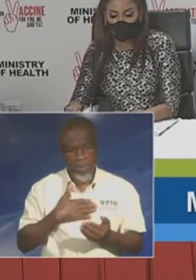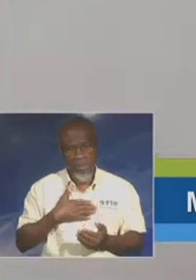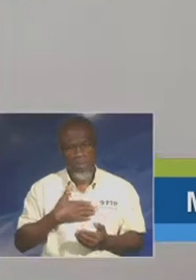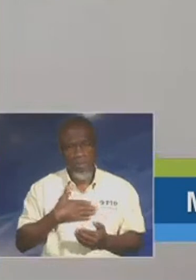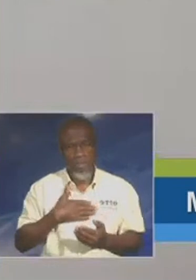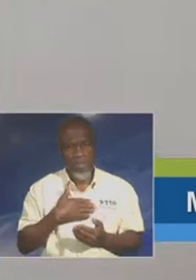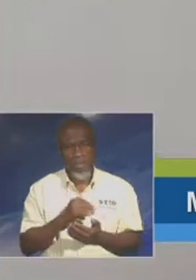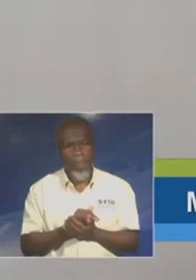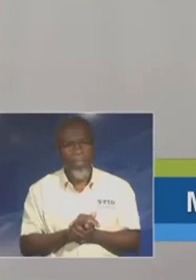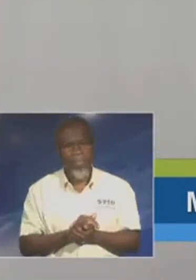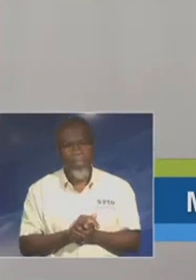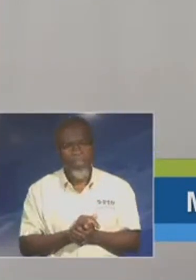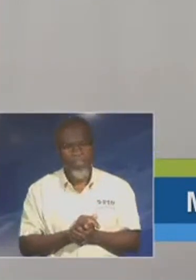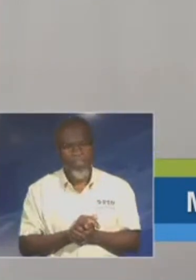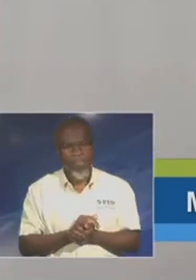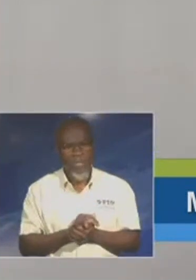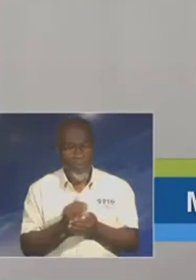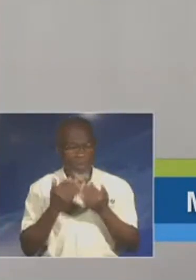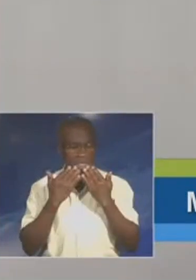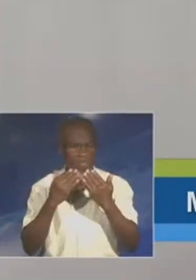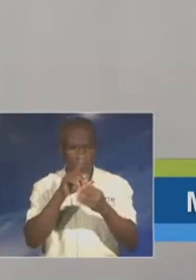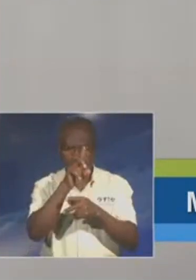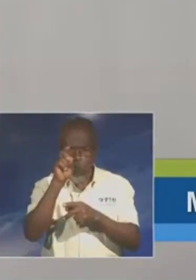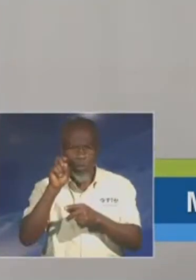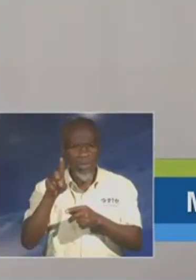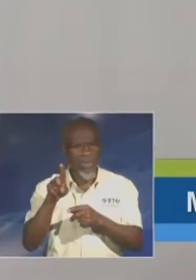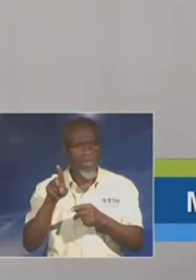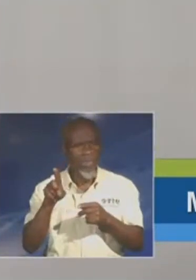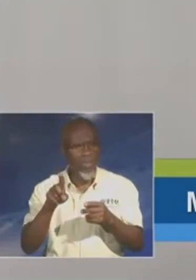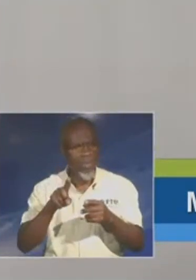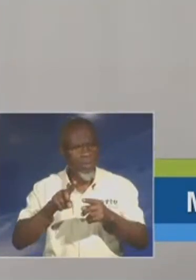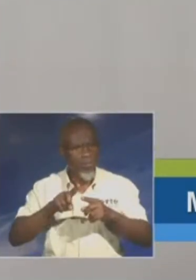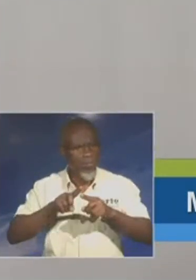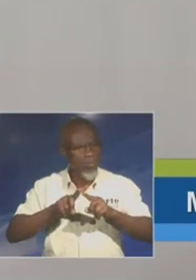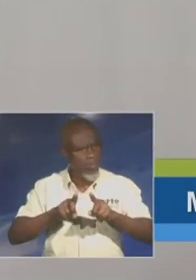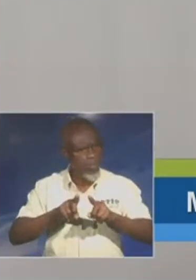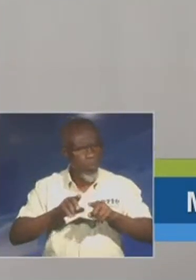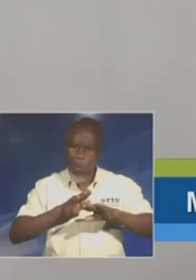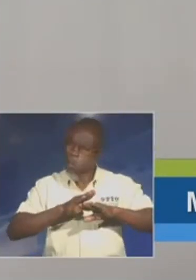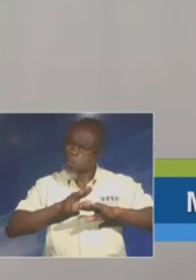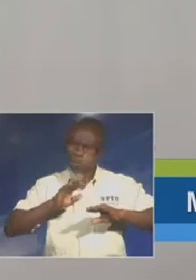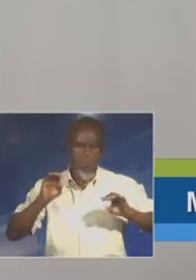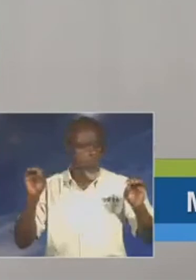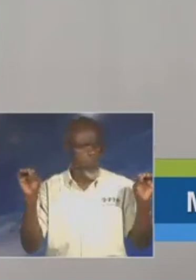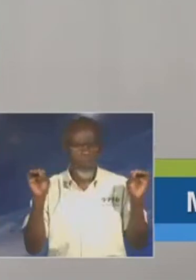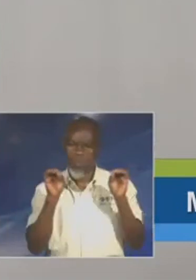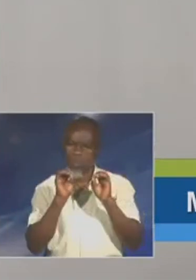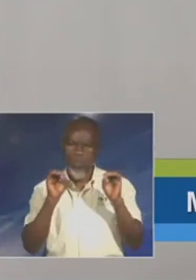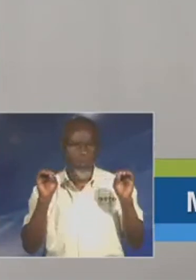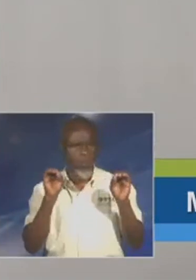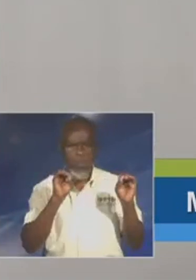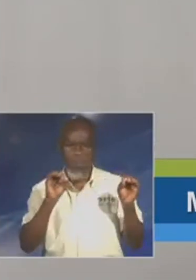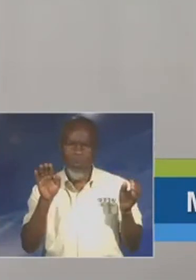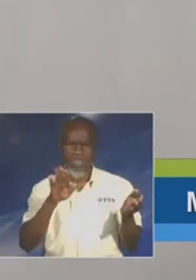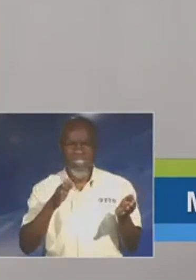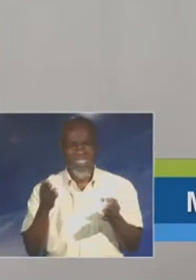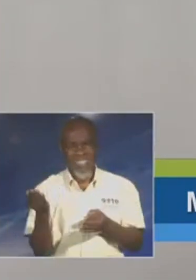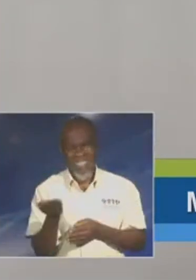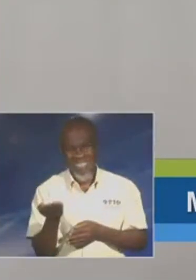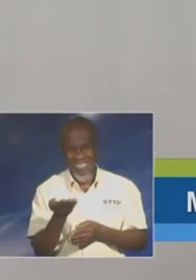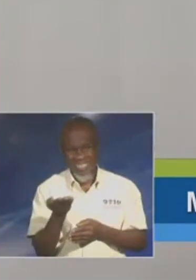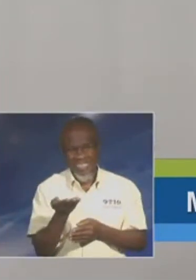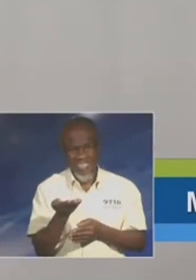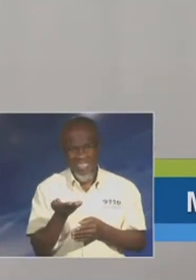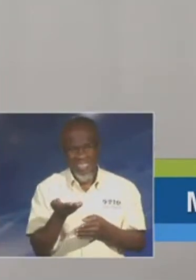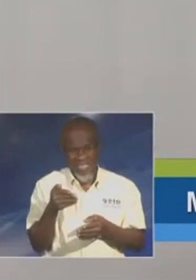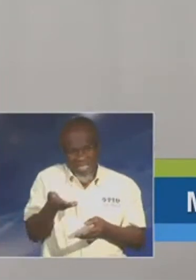All right, thanks for that question. Just to confirm again, we have had no deaths, 0 deaths from Missy in Trinidad